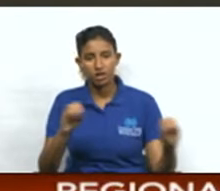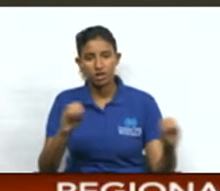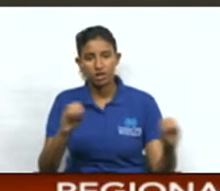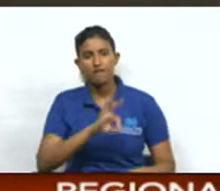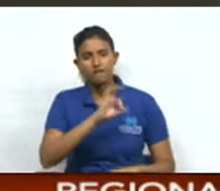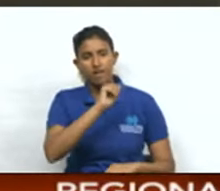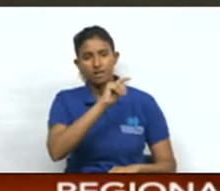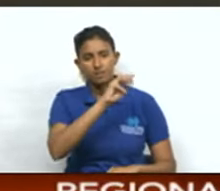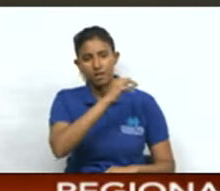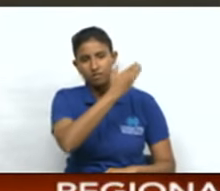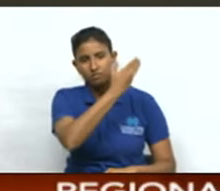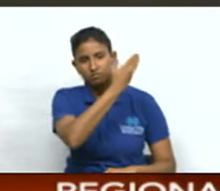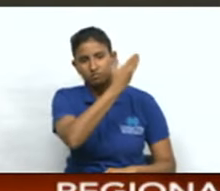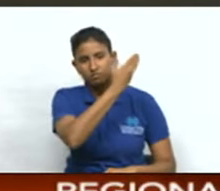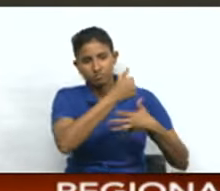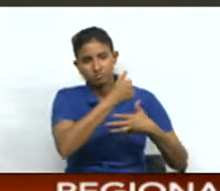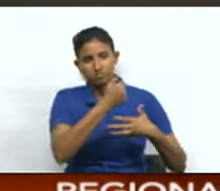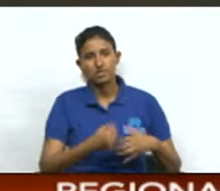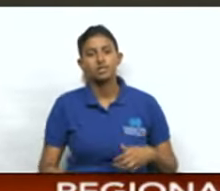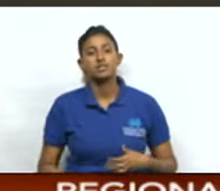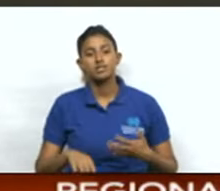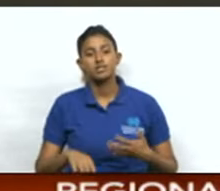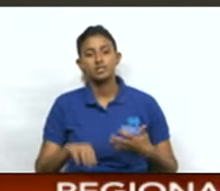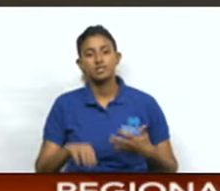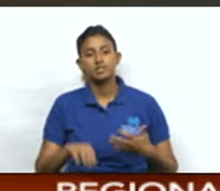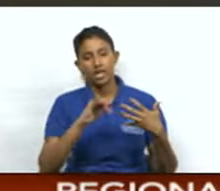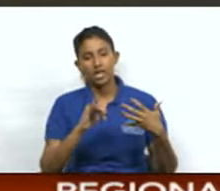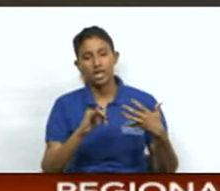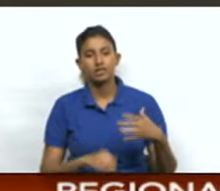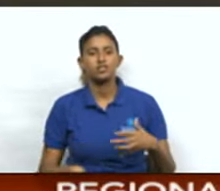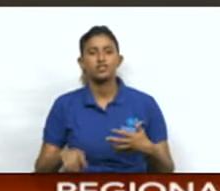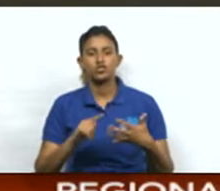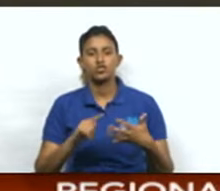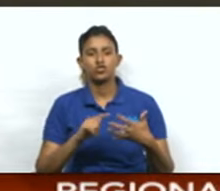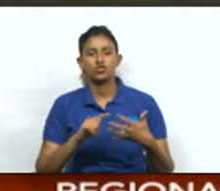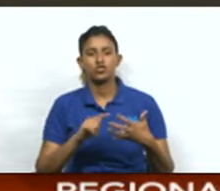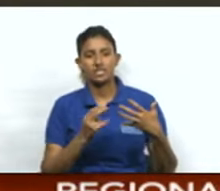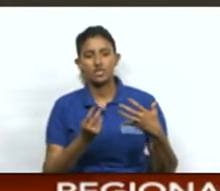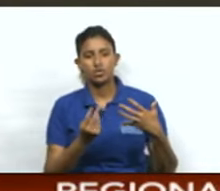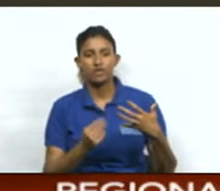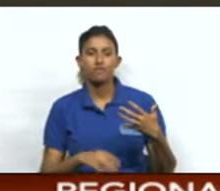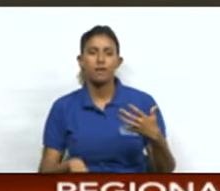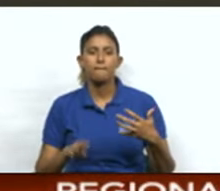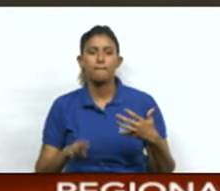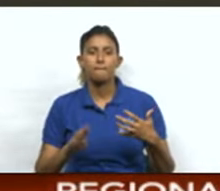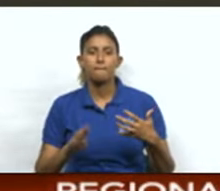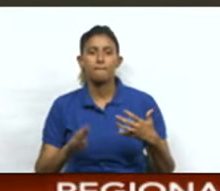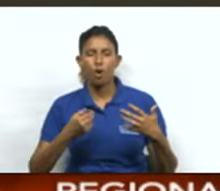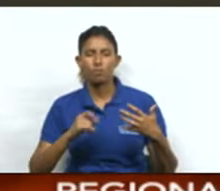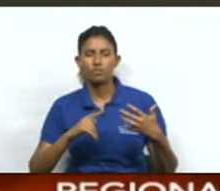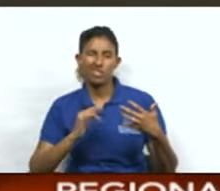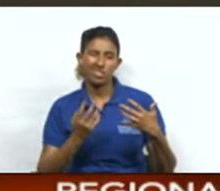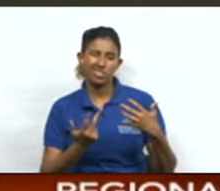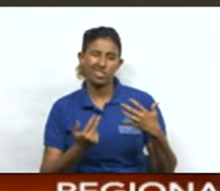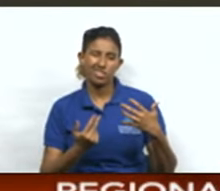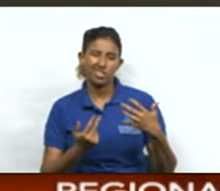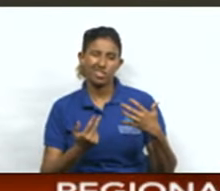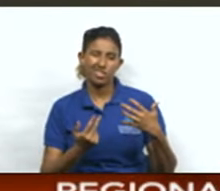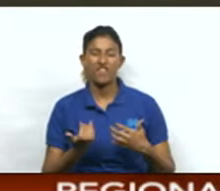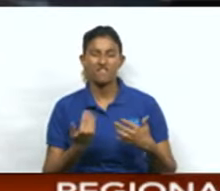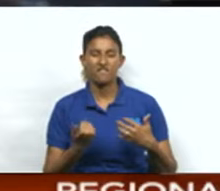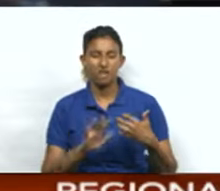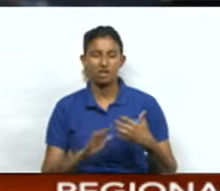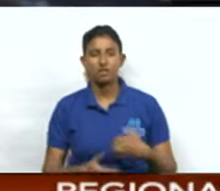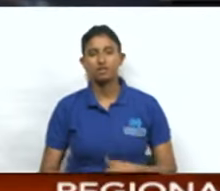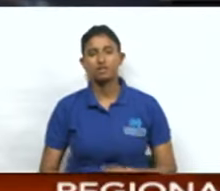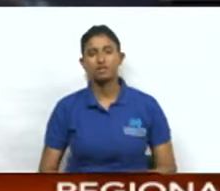12th, QRC 13th, and Bishop's 15th. Joe Van Ravello, CNC3 Sport. All right, now for some international news. We